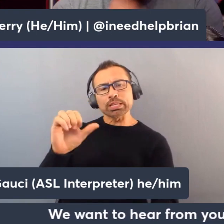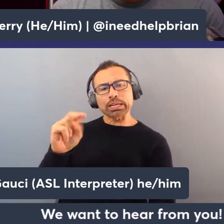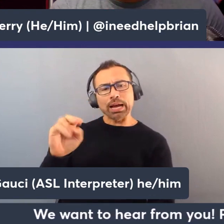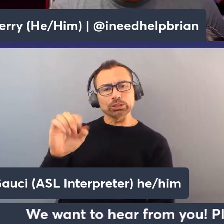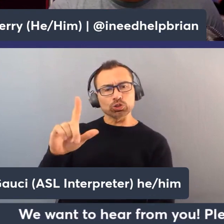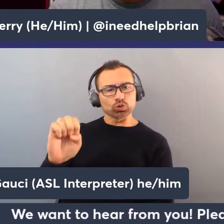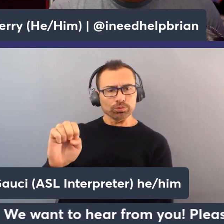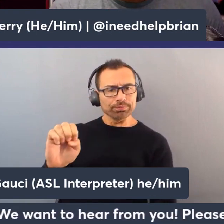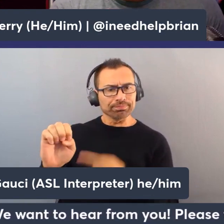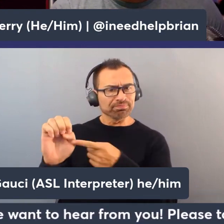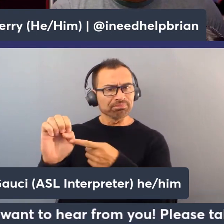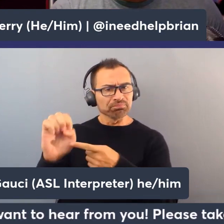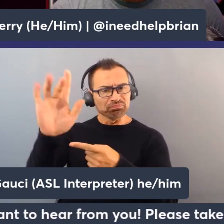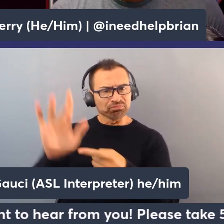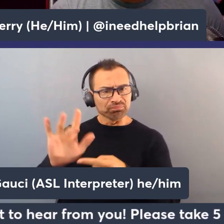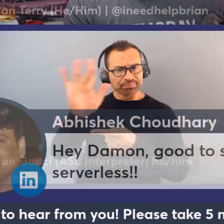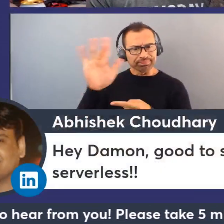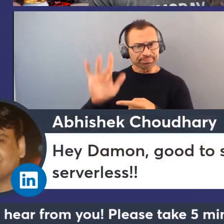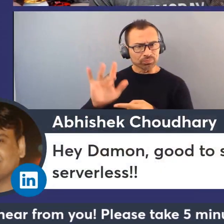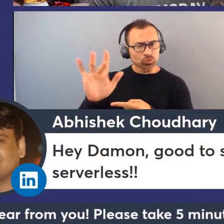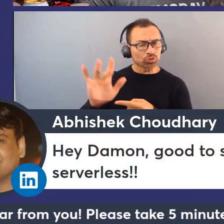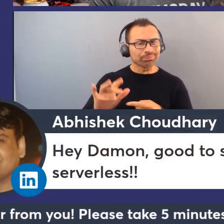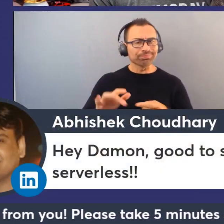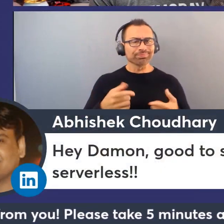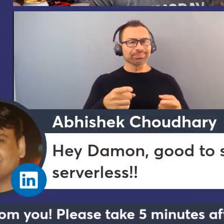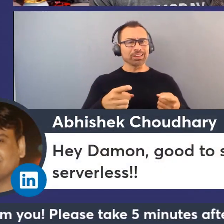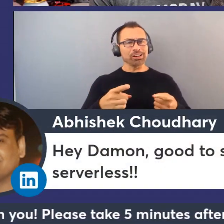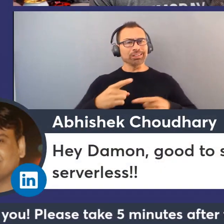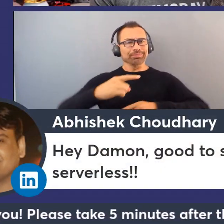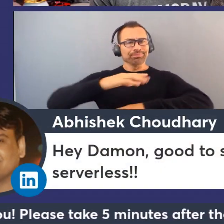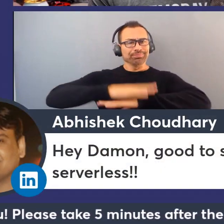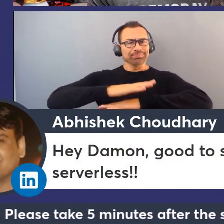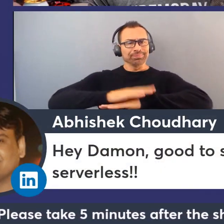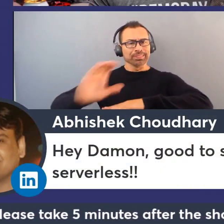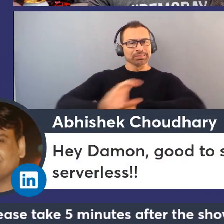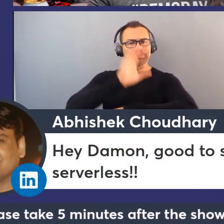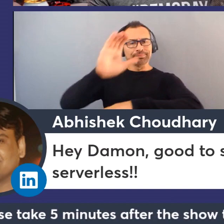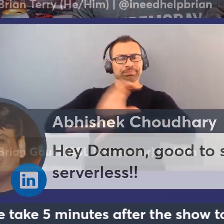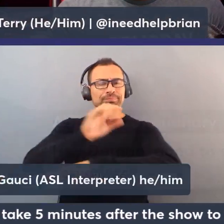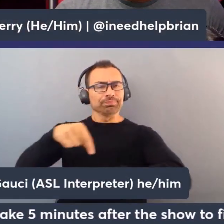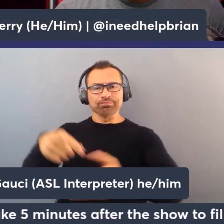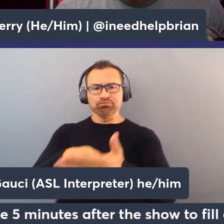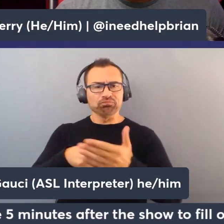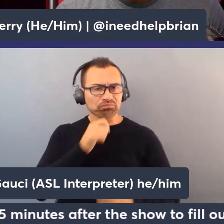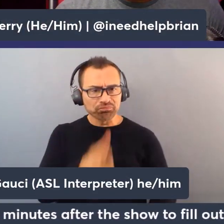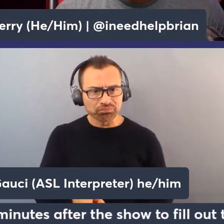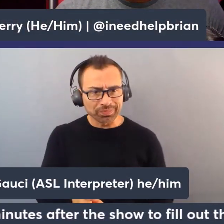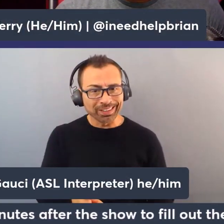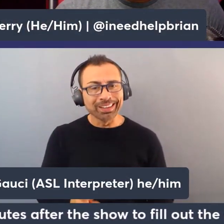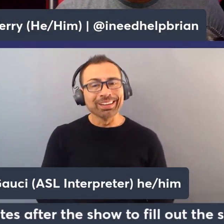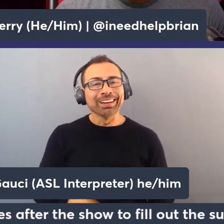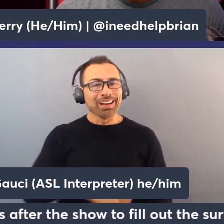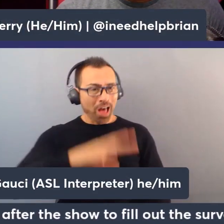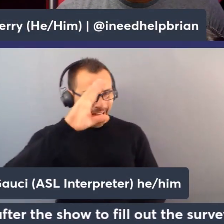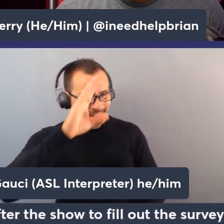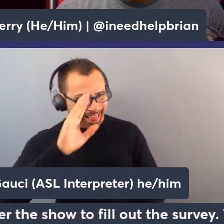all, you can go ahead and do it that way. And then, of course, one of the other things we did. Oh, hey,